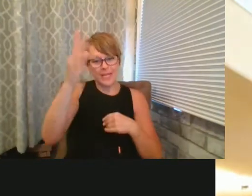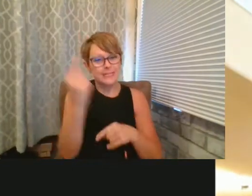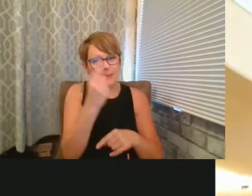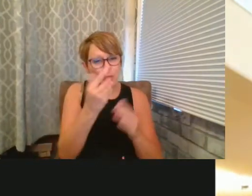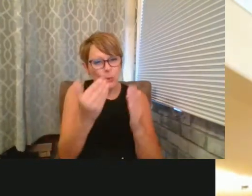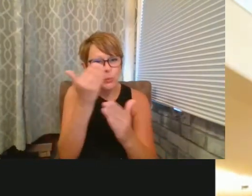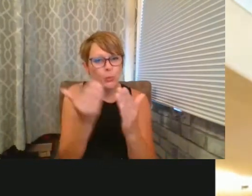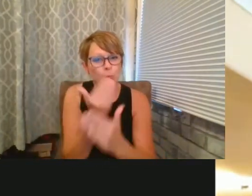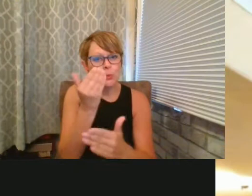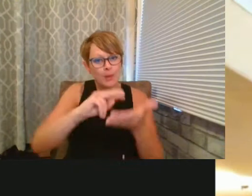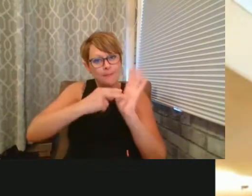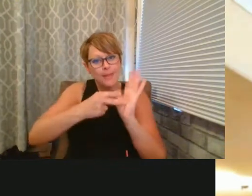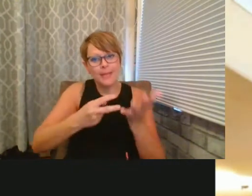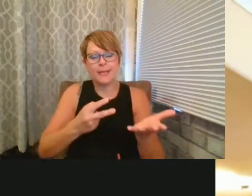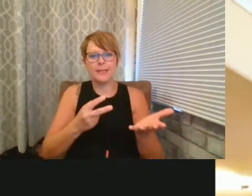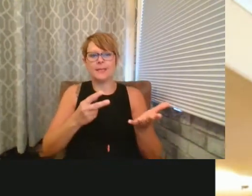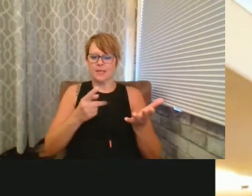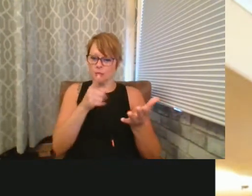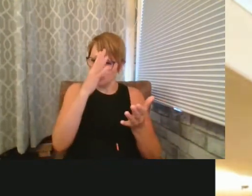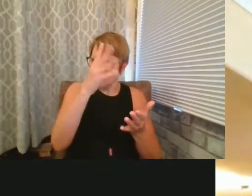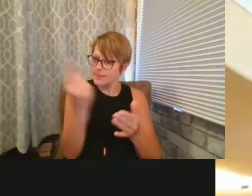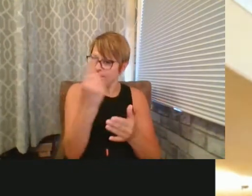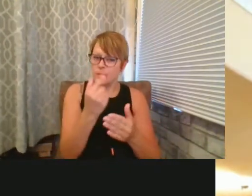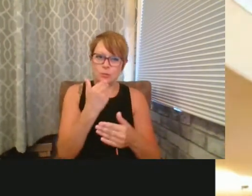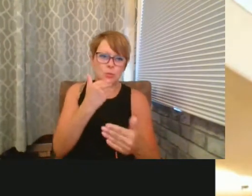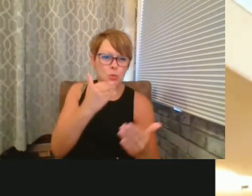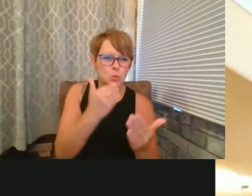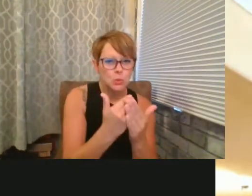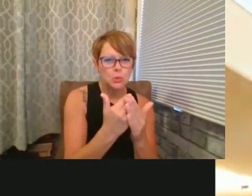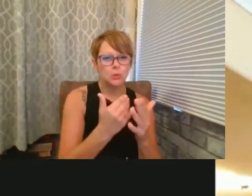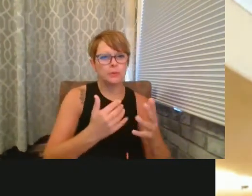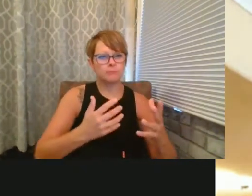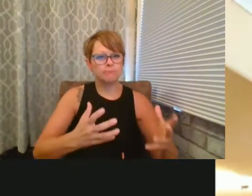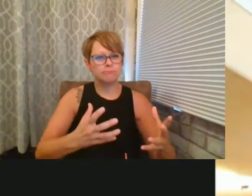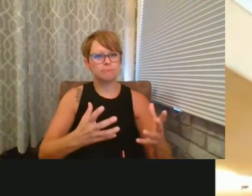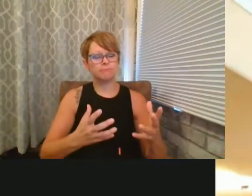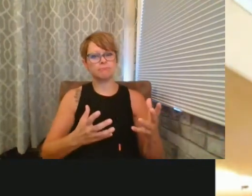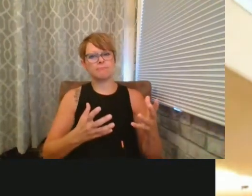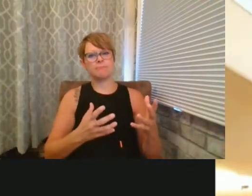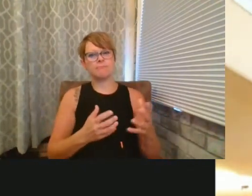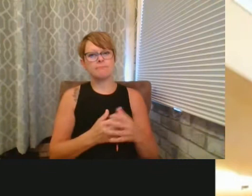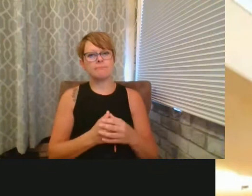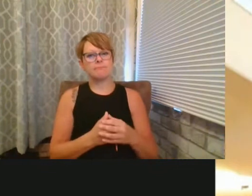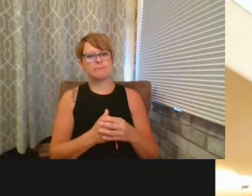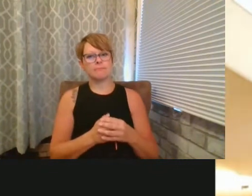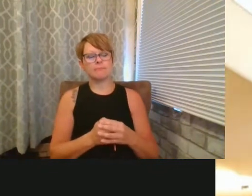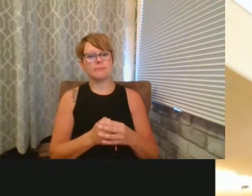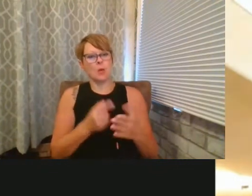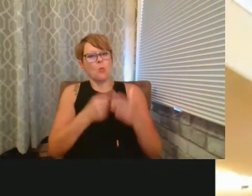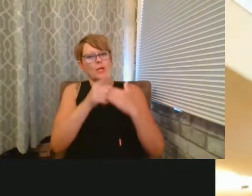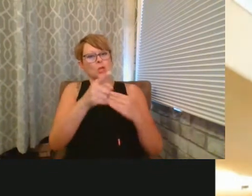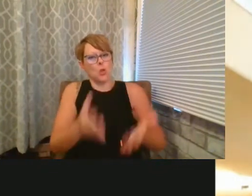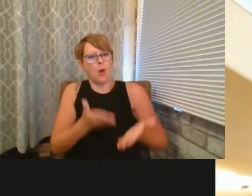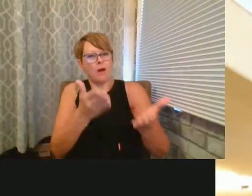creating something good that contributes. And back to your brother's point as well, what do you have to offer? What